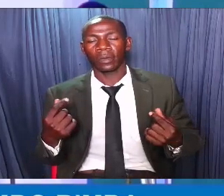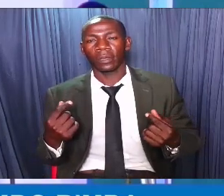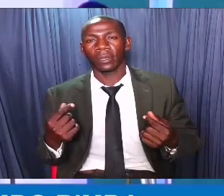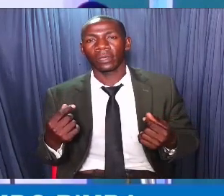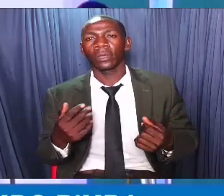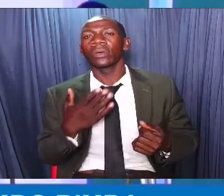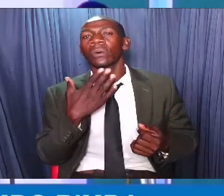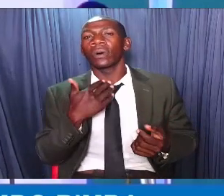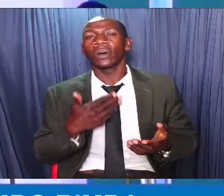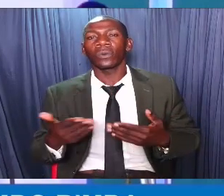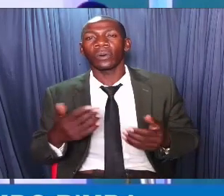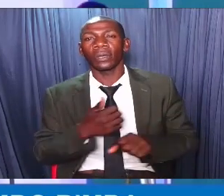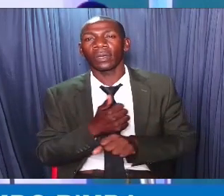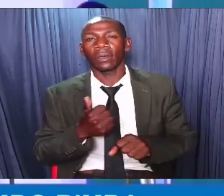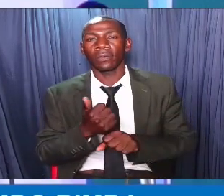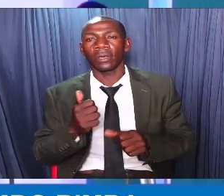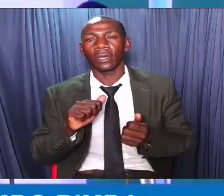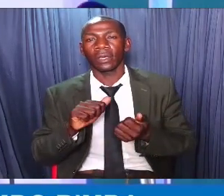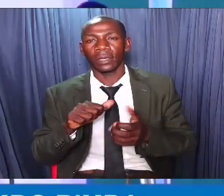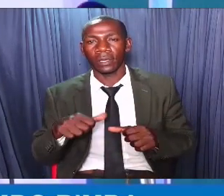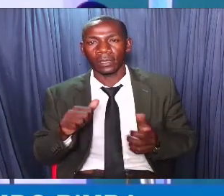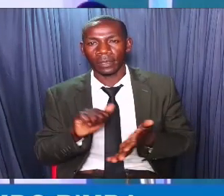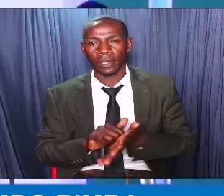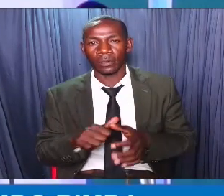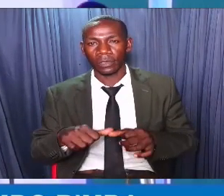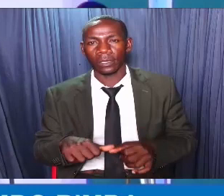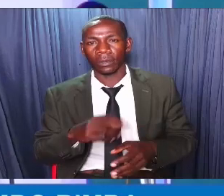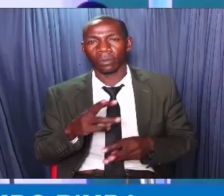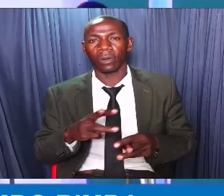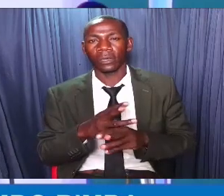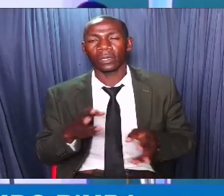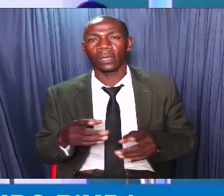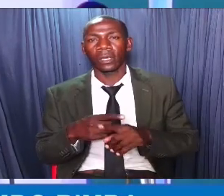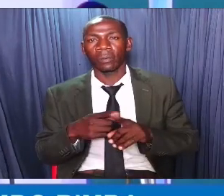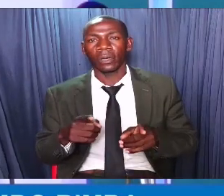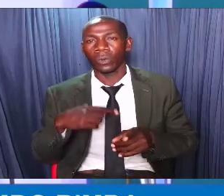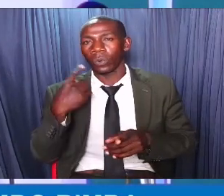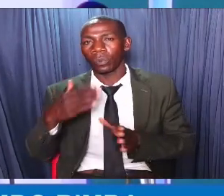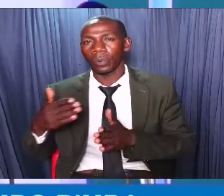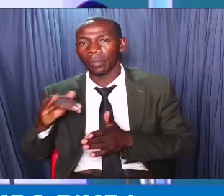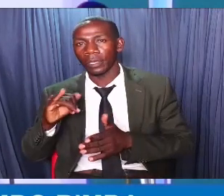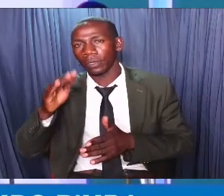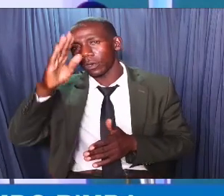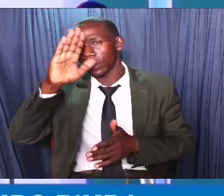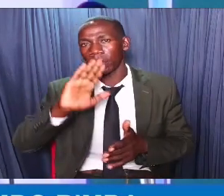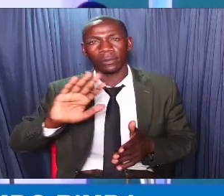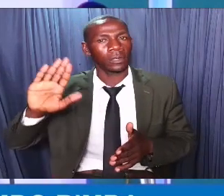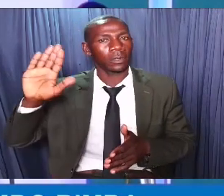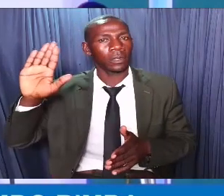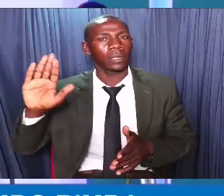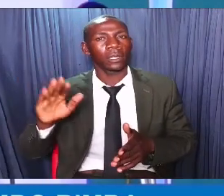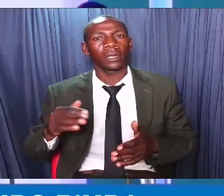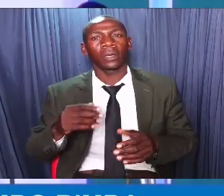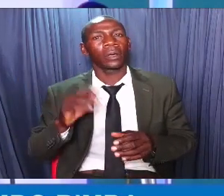Lengo anunue miaka mingapi nataka niishi hapa duniani. To purchase more years to live in this world. Lakini apangaye ni Mungu. But whoever plans is God himself. Haijalishi